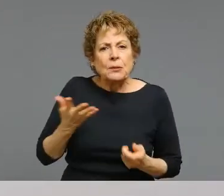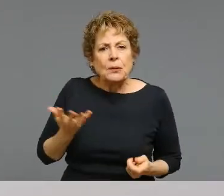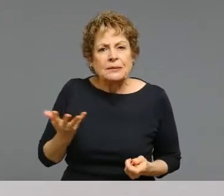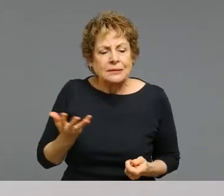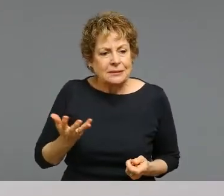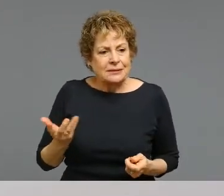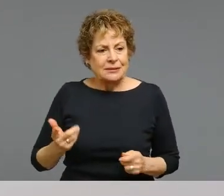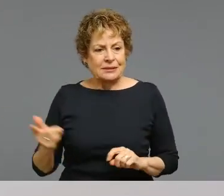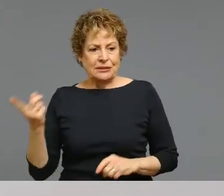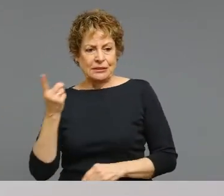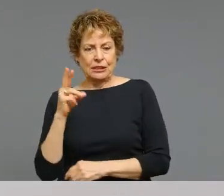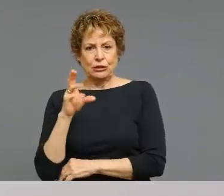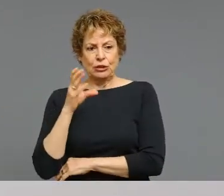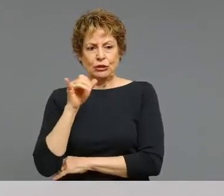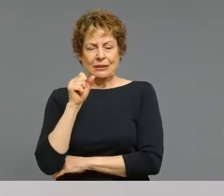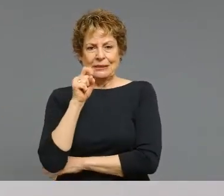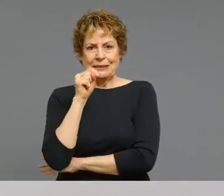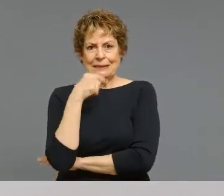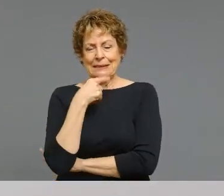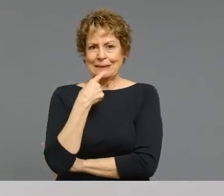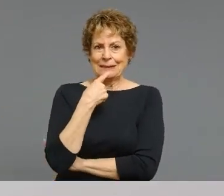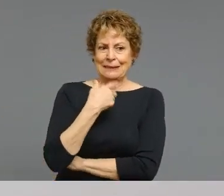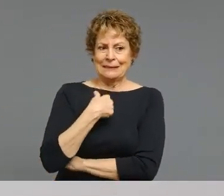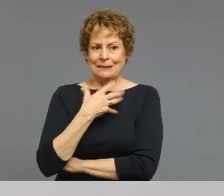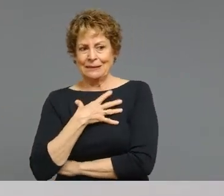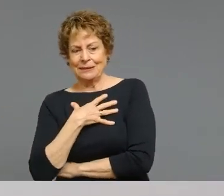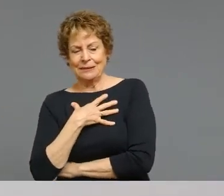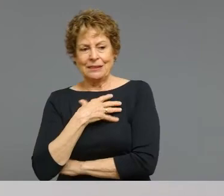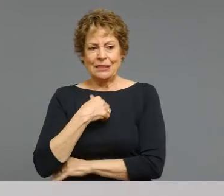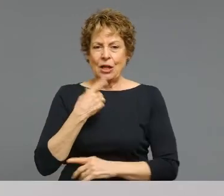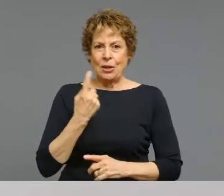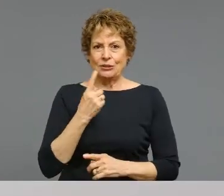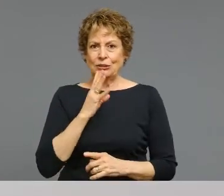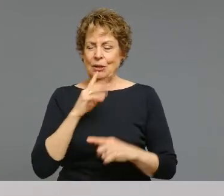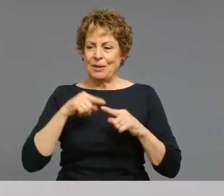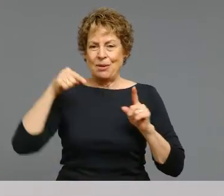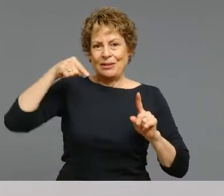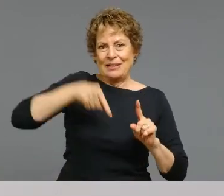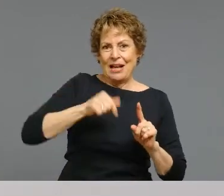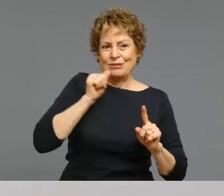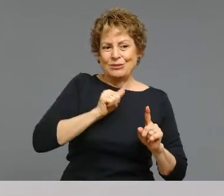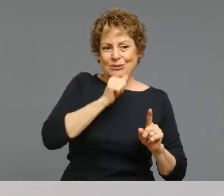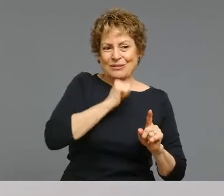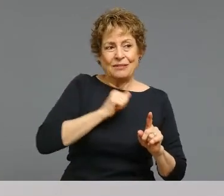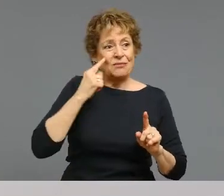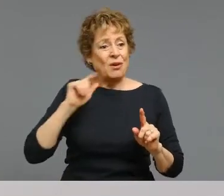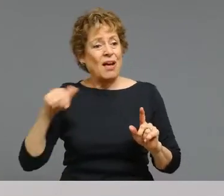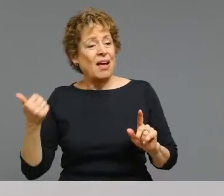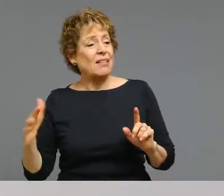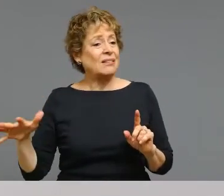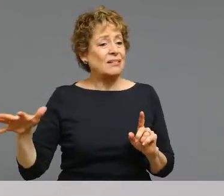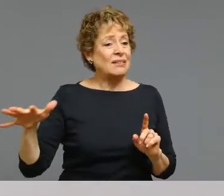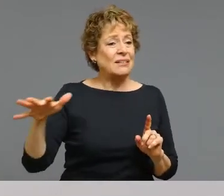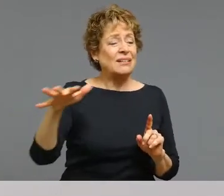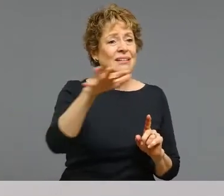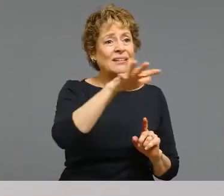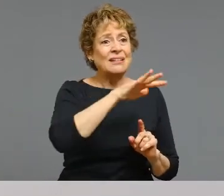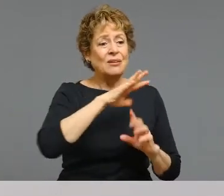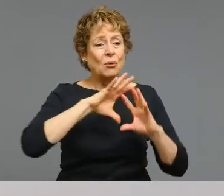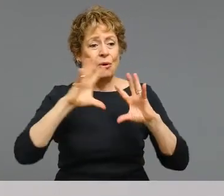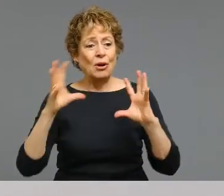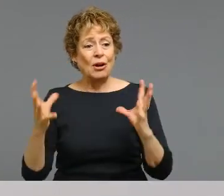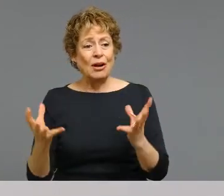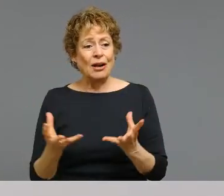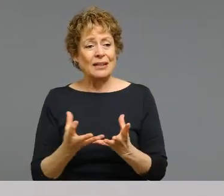specific. I think, I don't know what it would take for like the World Health Organization to declare that the pandemic is over or for,